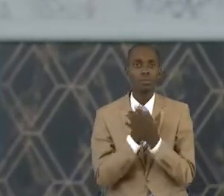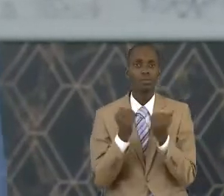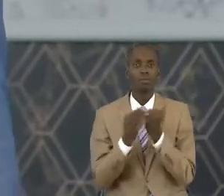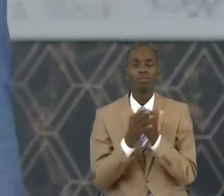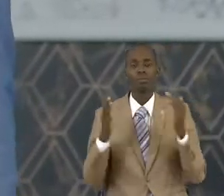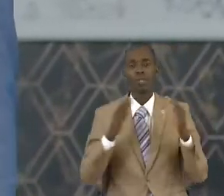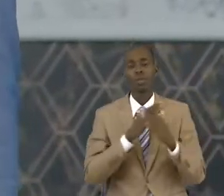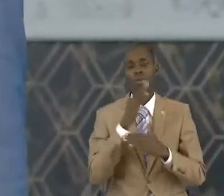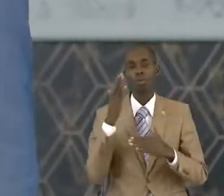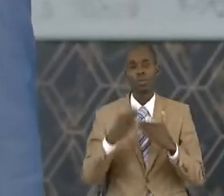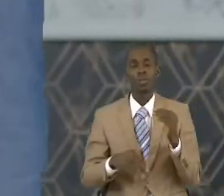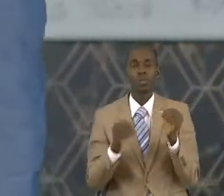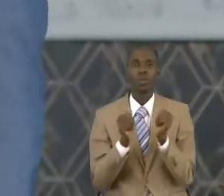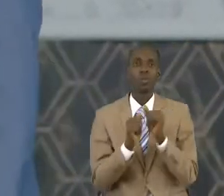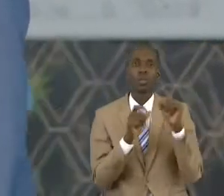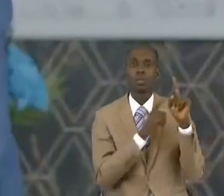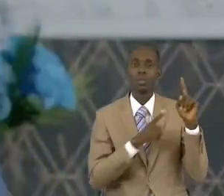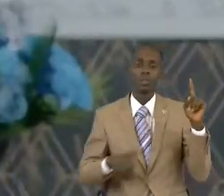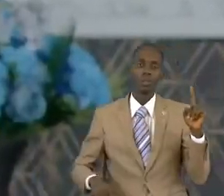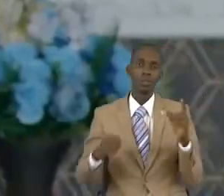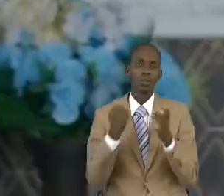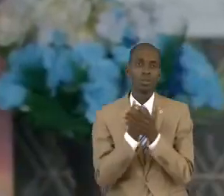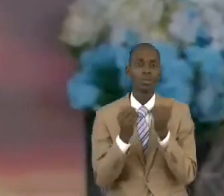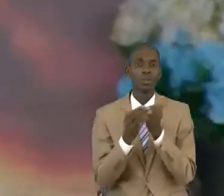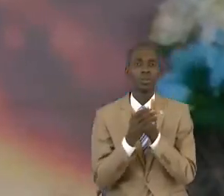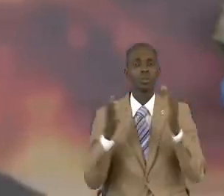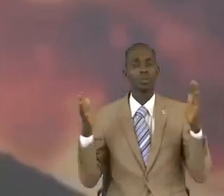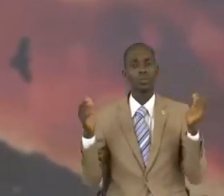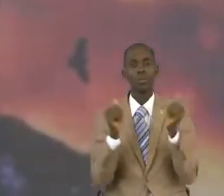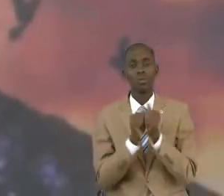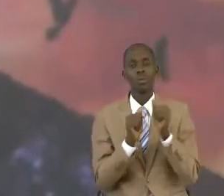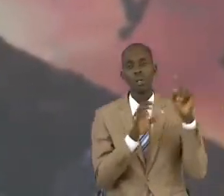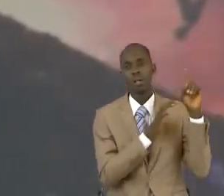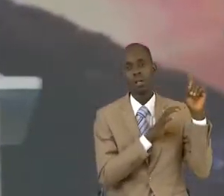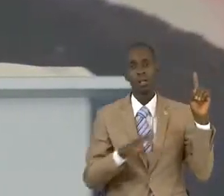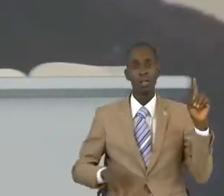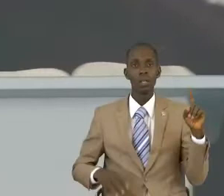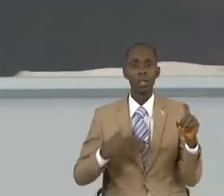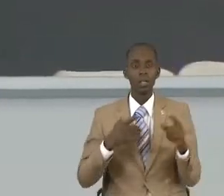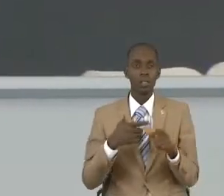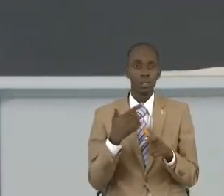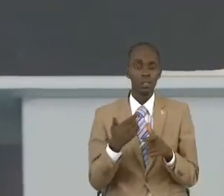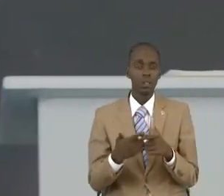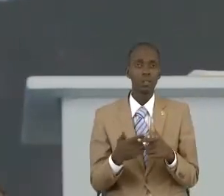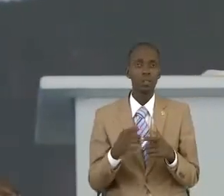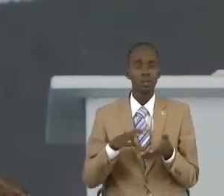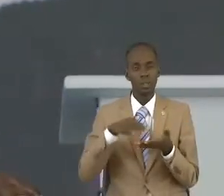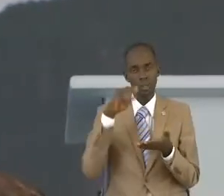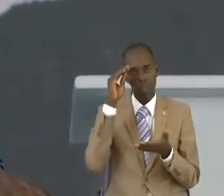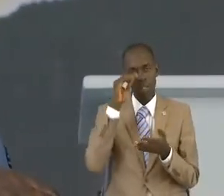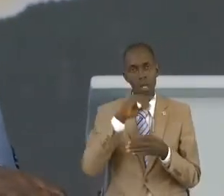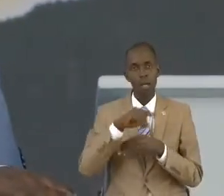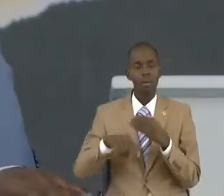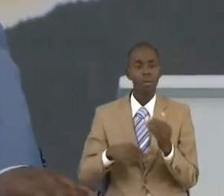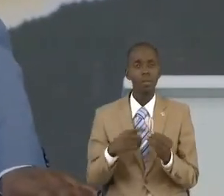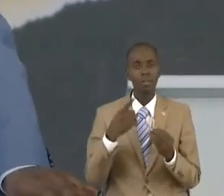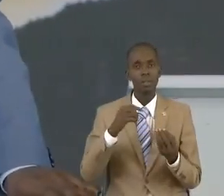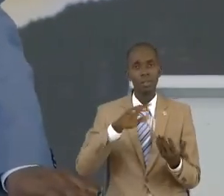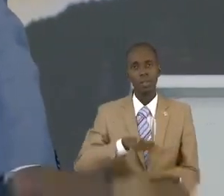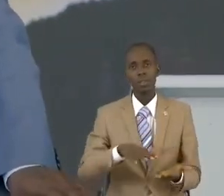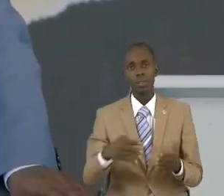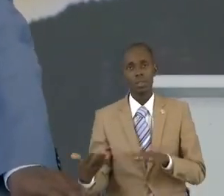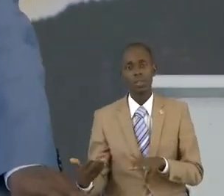Lord. Crucified with Christ, and then we dealt with death. And